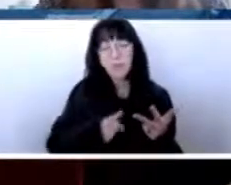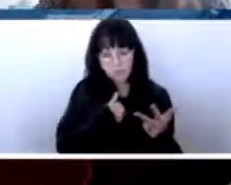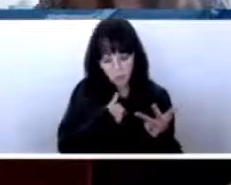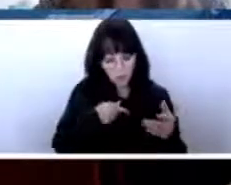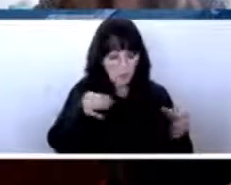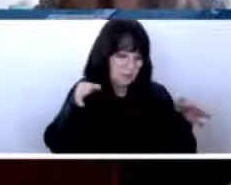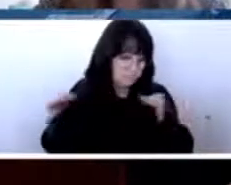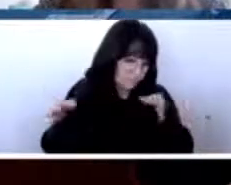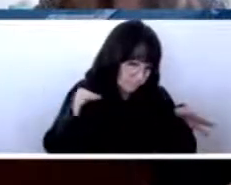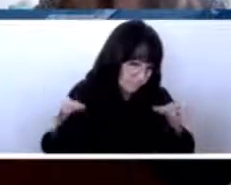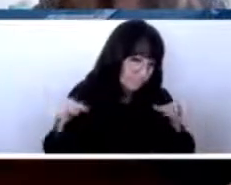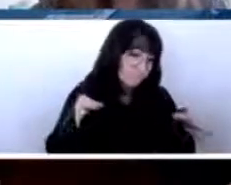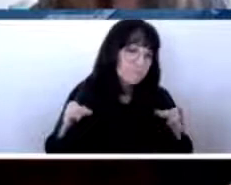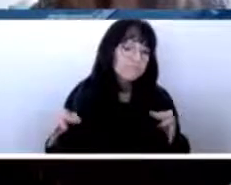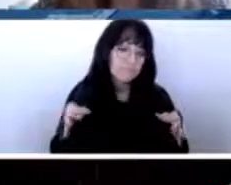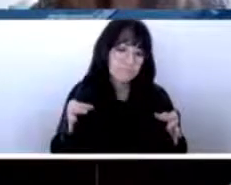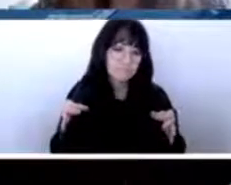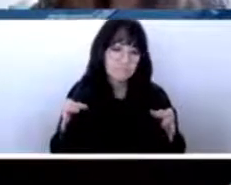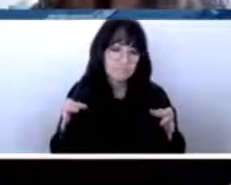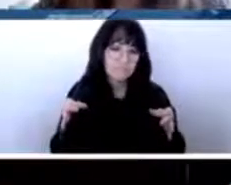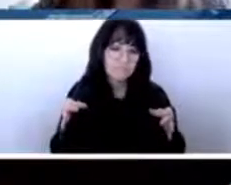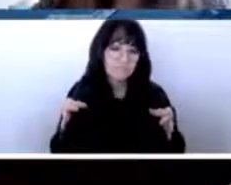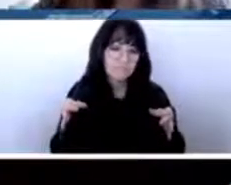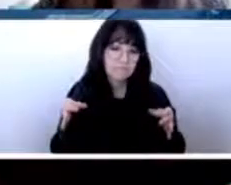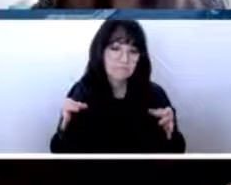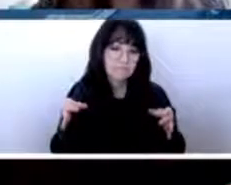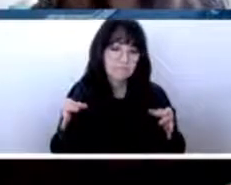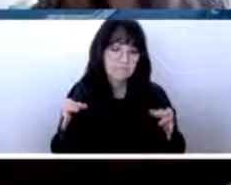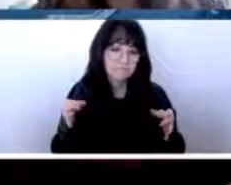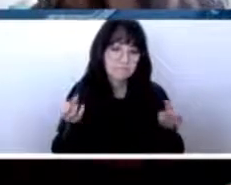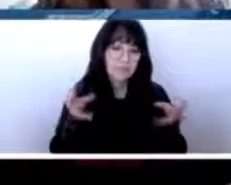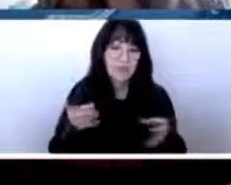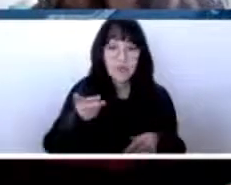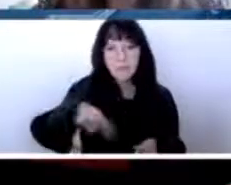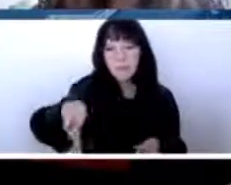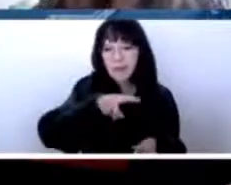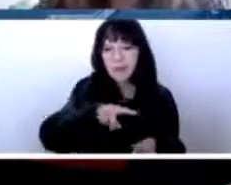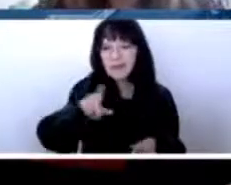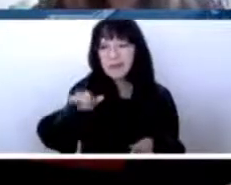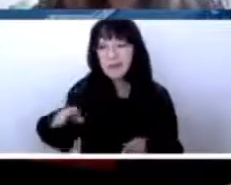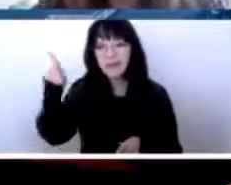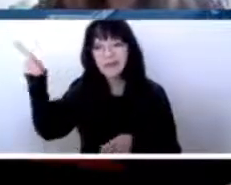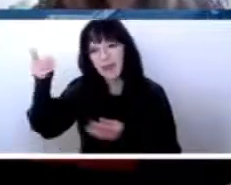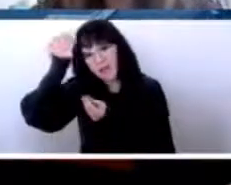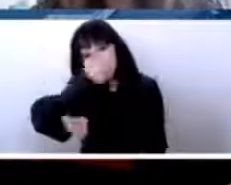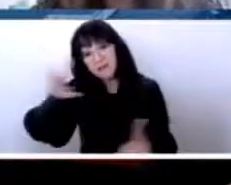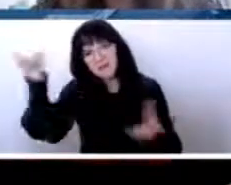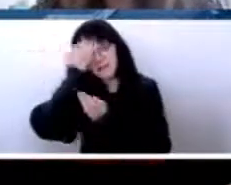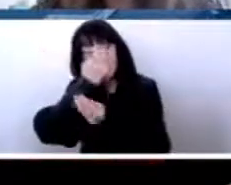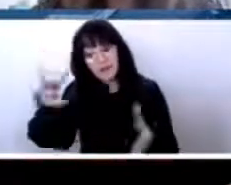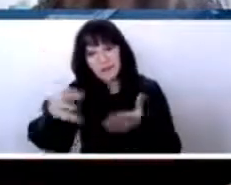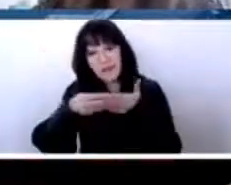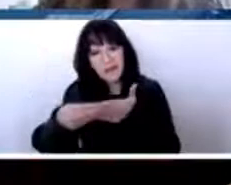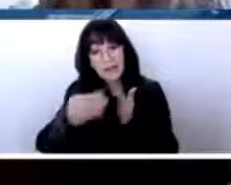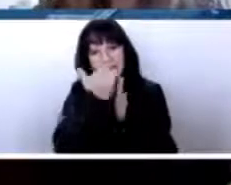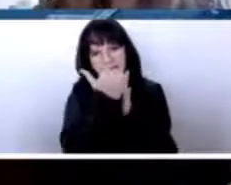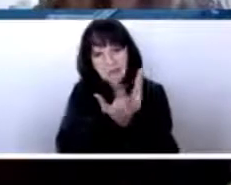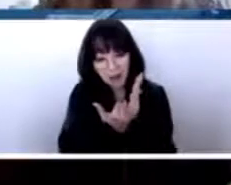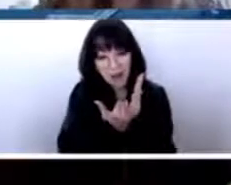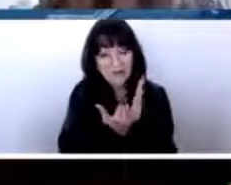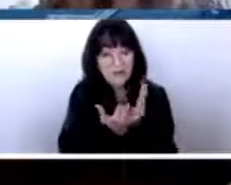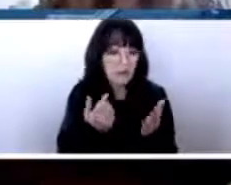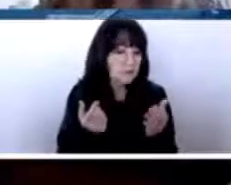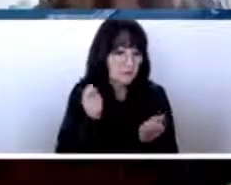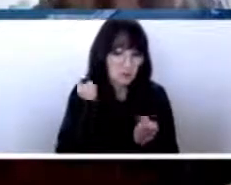certainly understand that frequently or that these guidelines can change. And when they change, we understand they cause